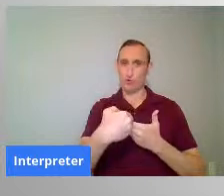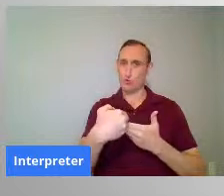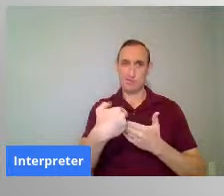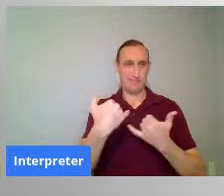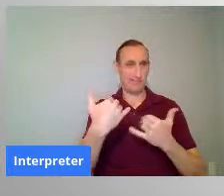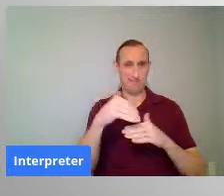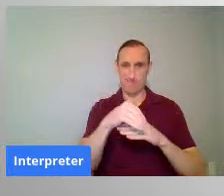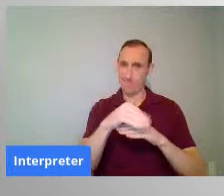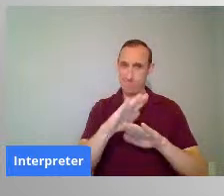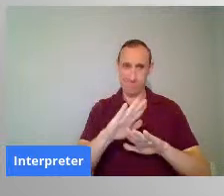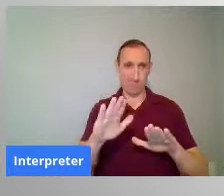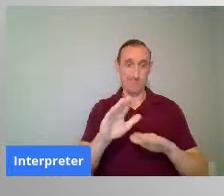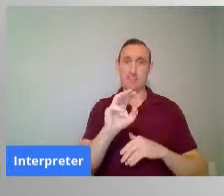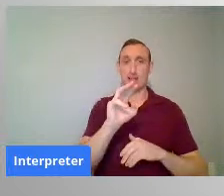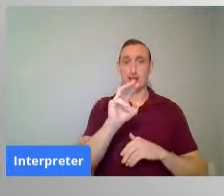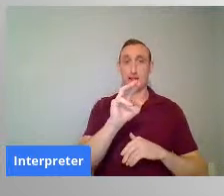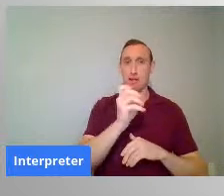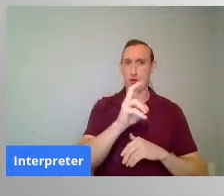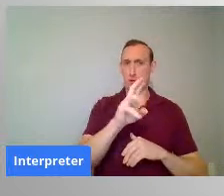Maddox will